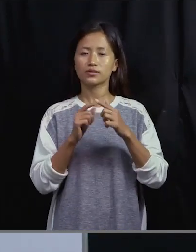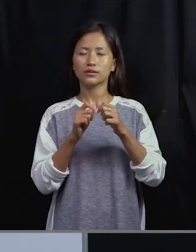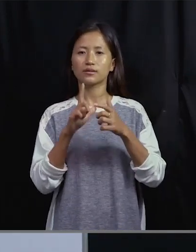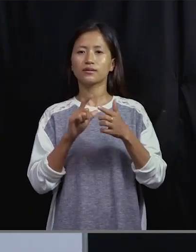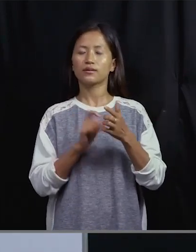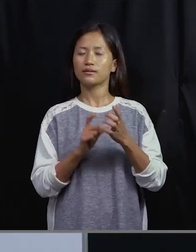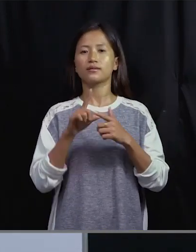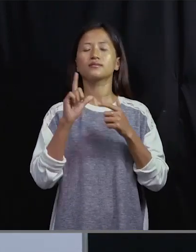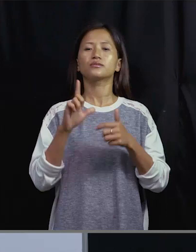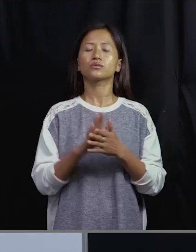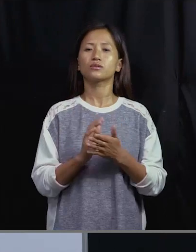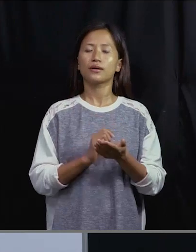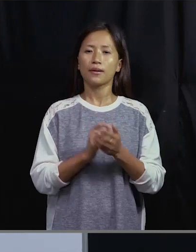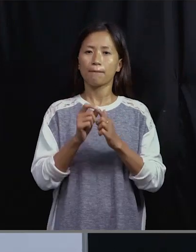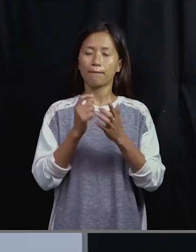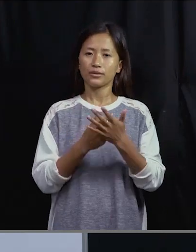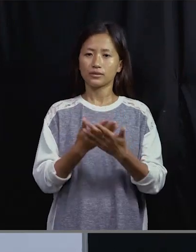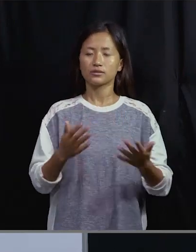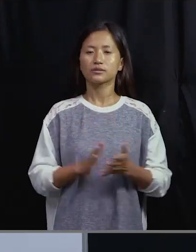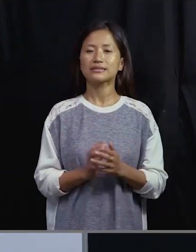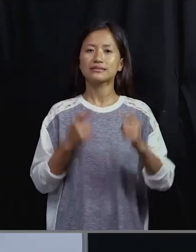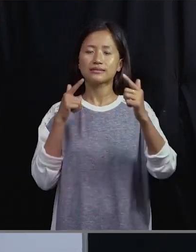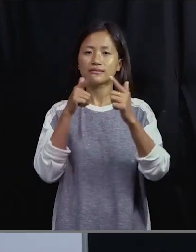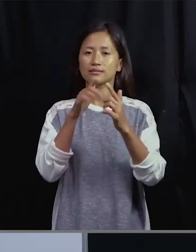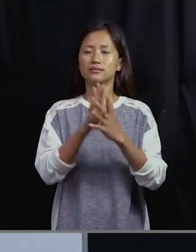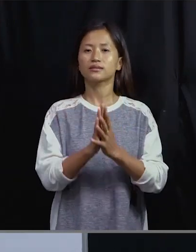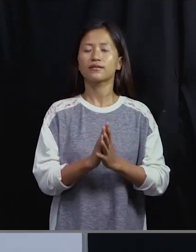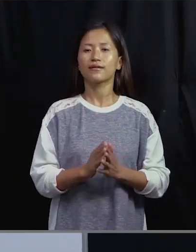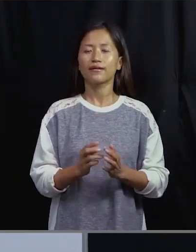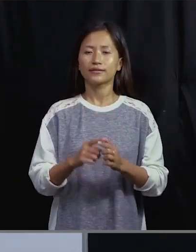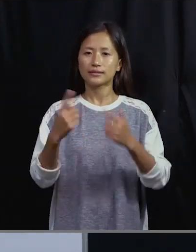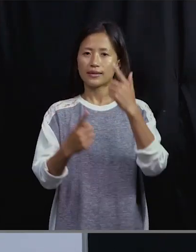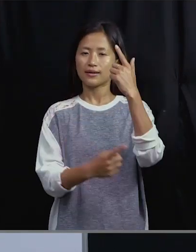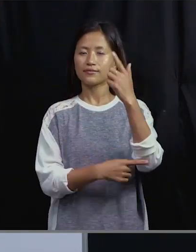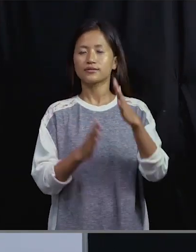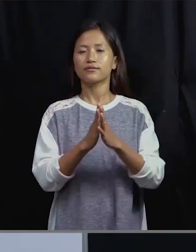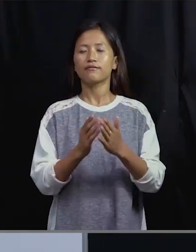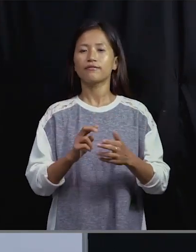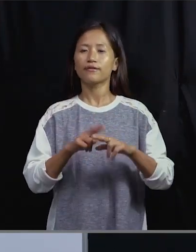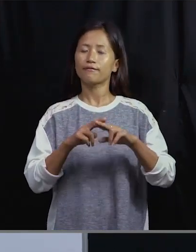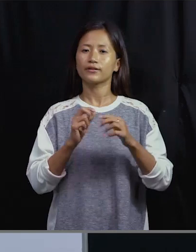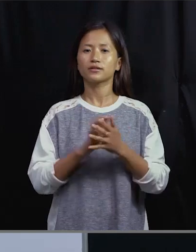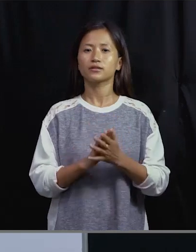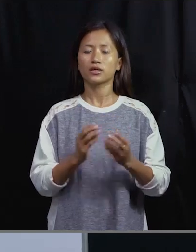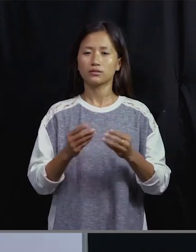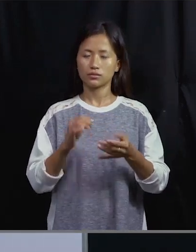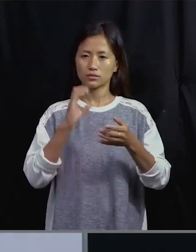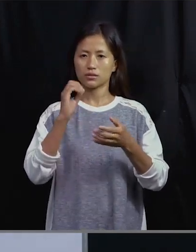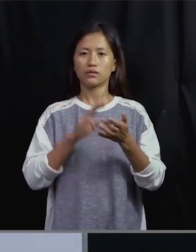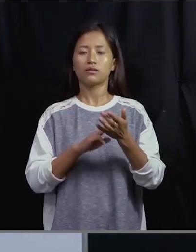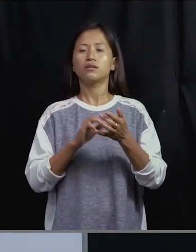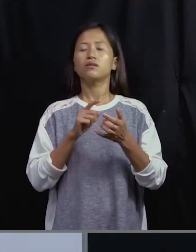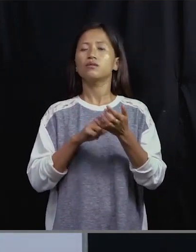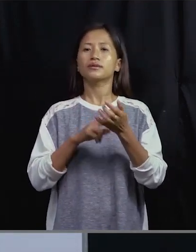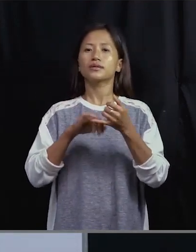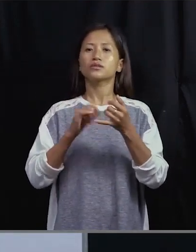right from the production level, okay, production side till the final consumption. So that is called business. So yesterday,